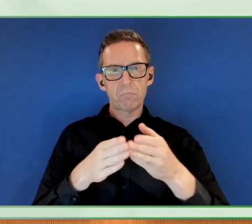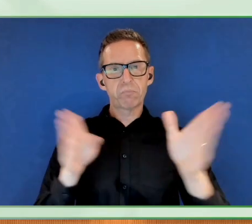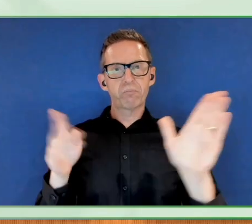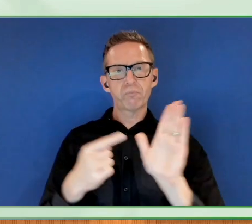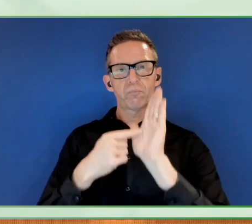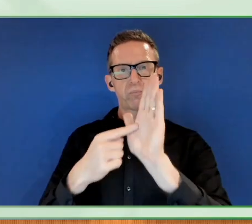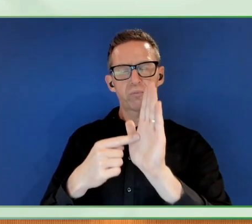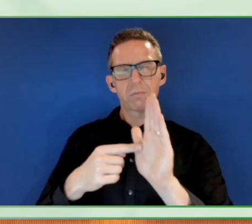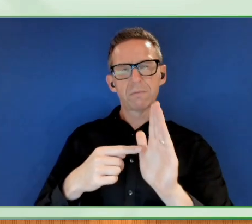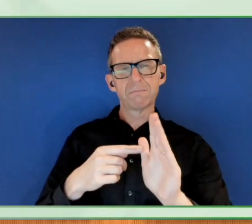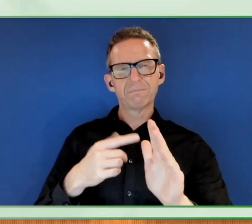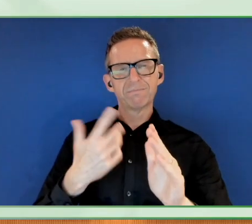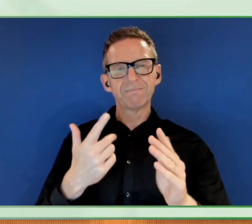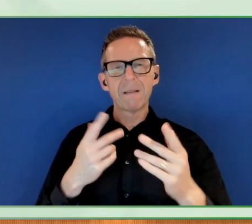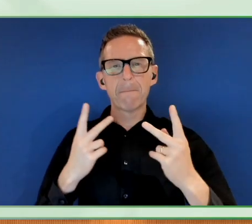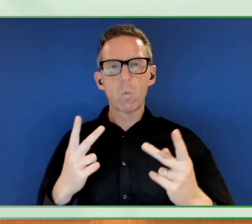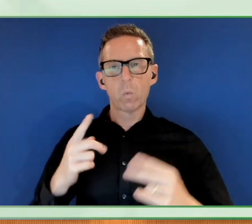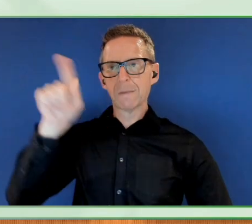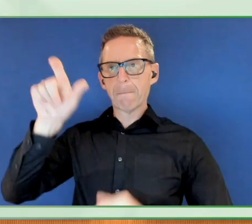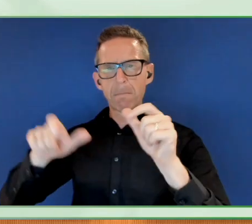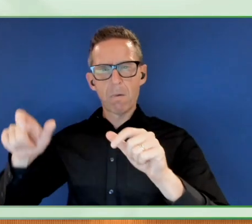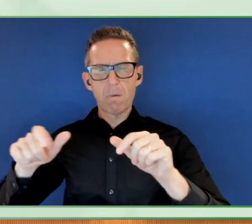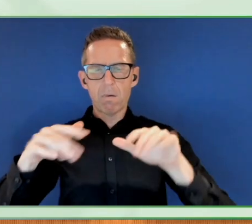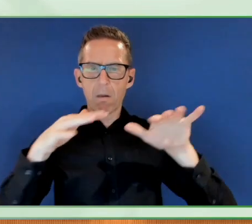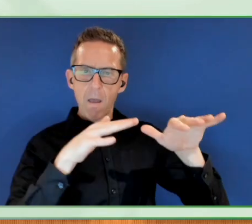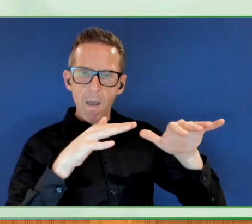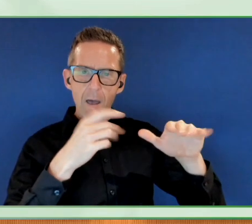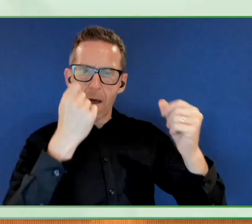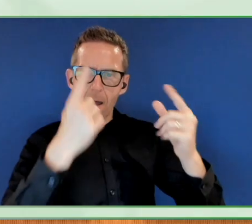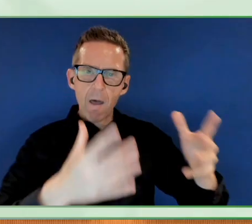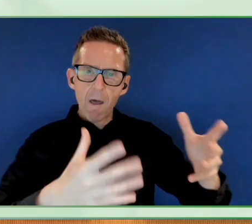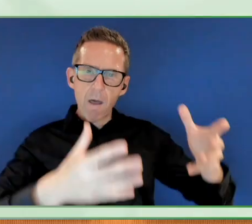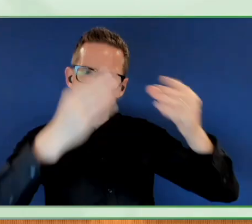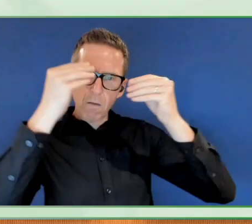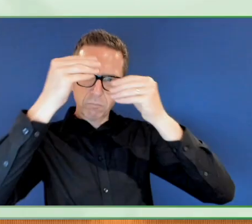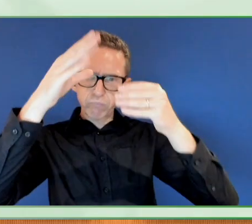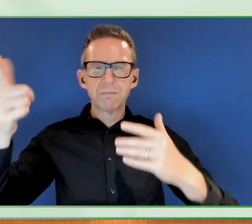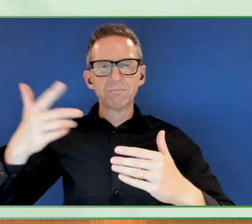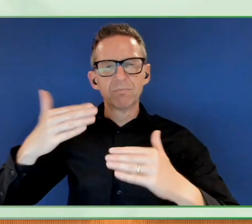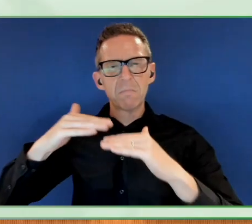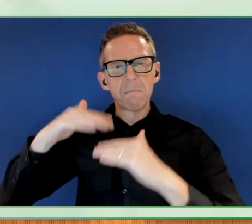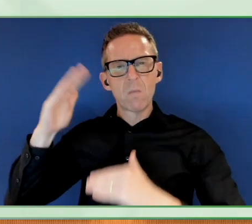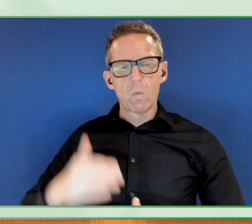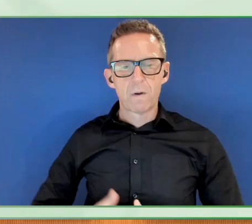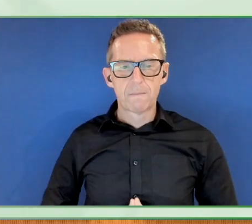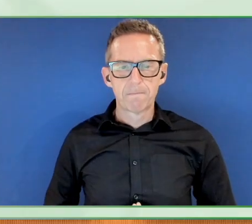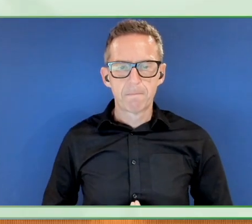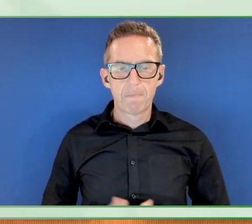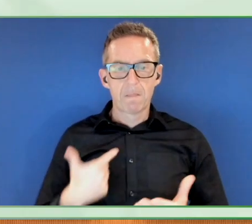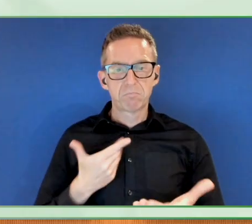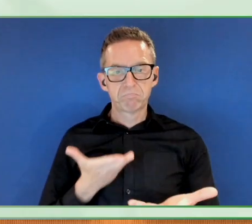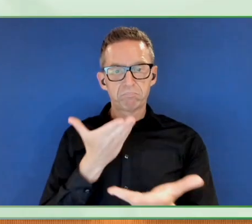And accessibility is a business case, a very big, a huge business case. I have two current studies here from Kantar. Kantar is